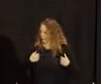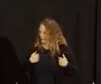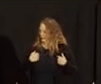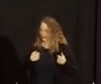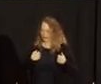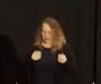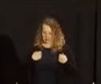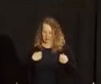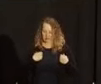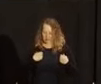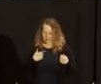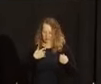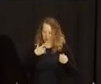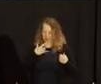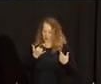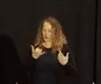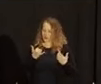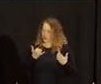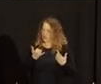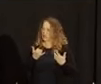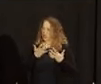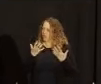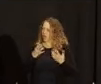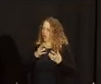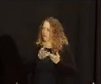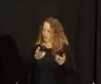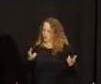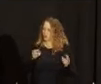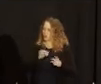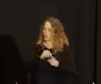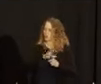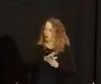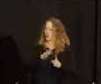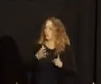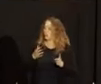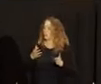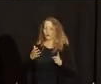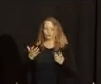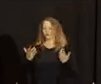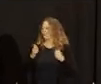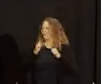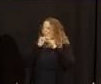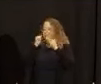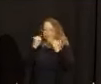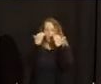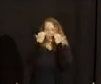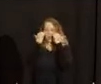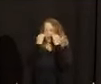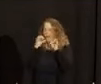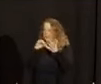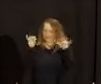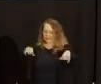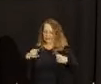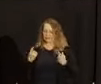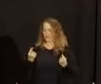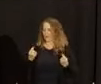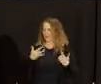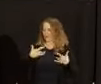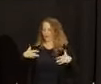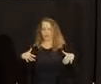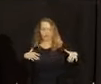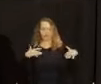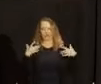not really exposed to a lot of resources and wasn't really aware of how the systems worked. And she was